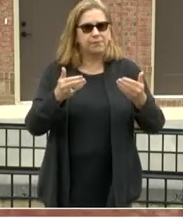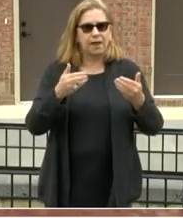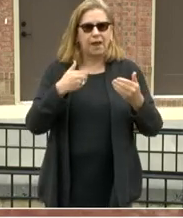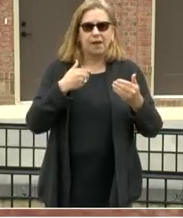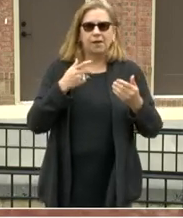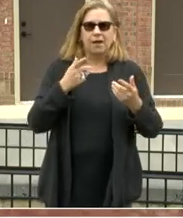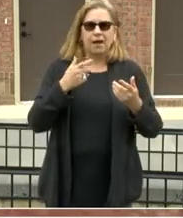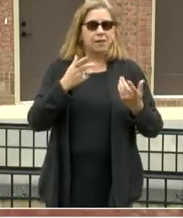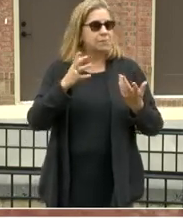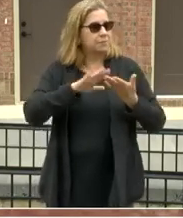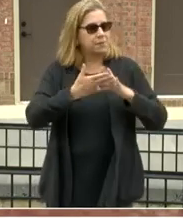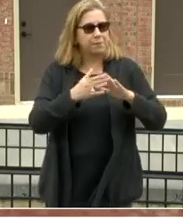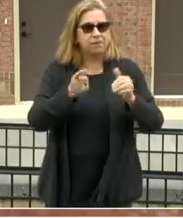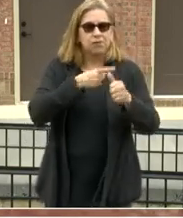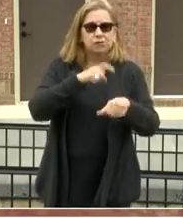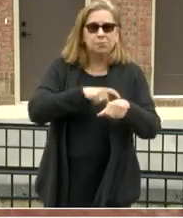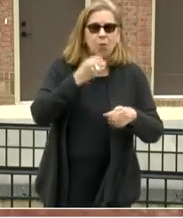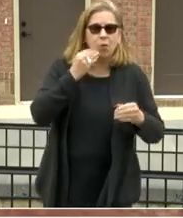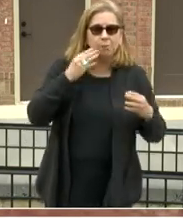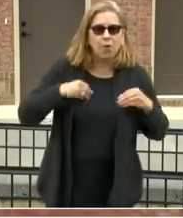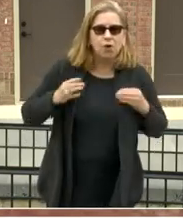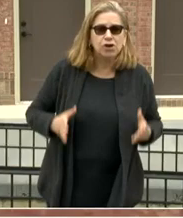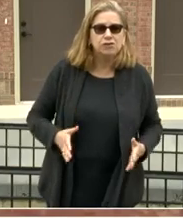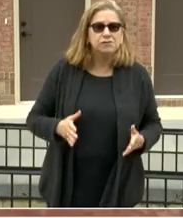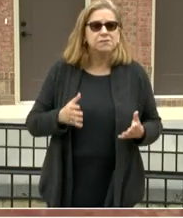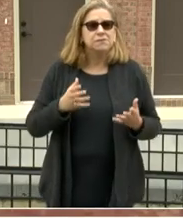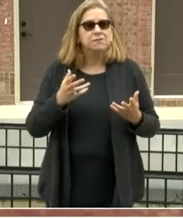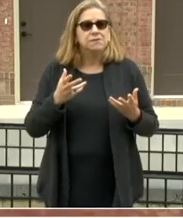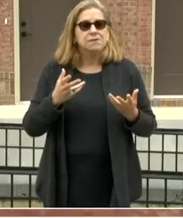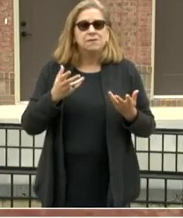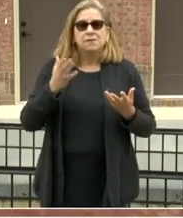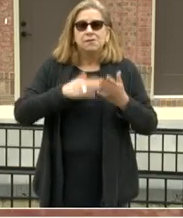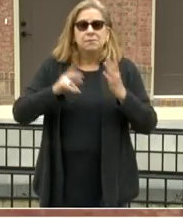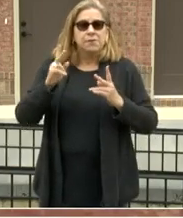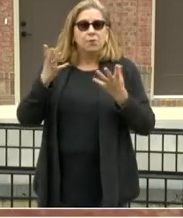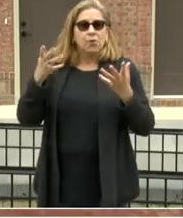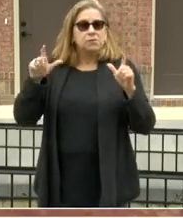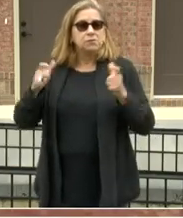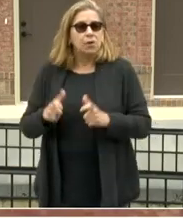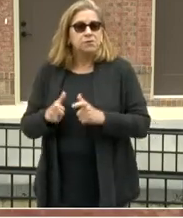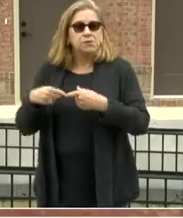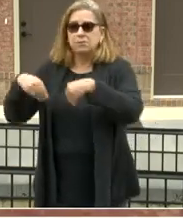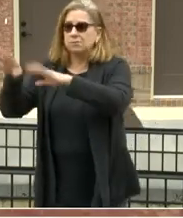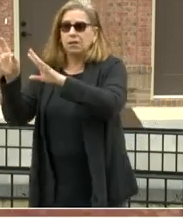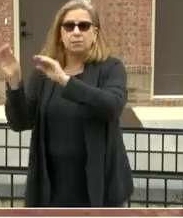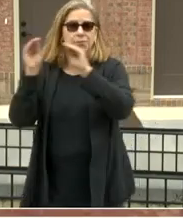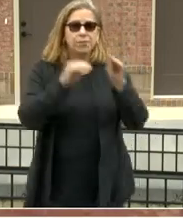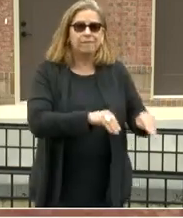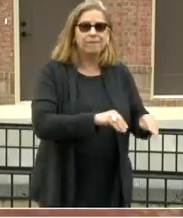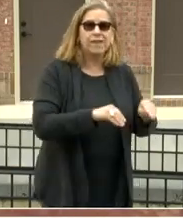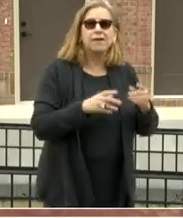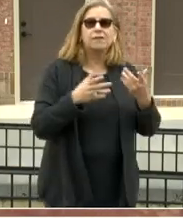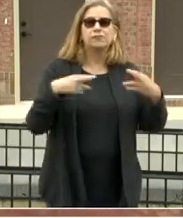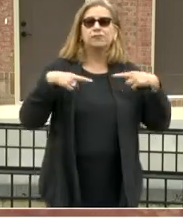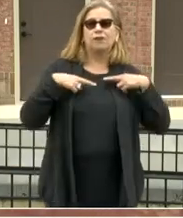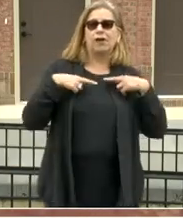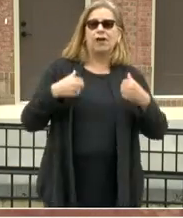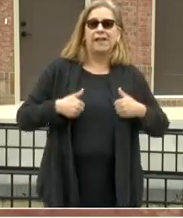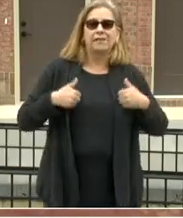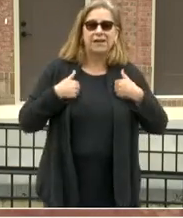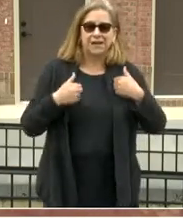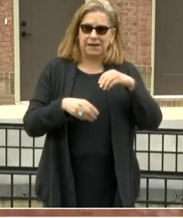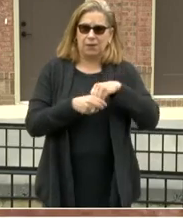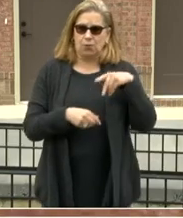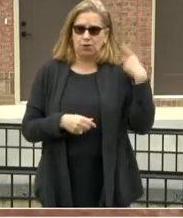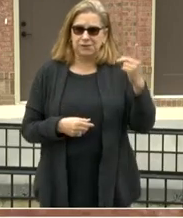who are downsizing, people who may be retiring and want to own a home in Washington. And my budget before the council right